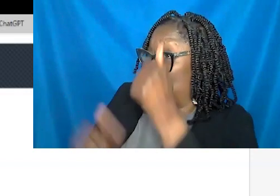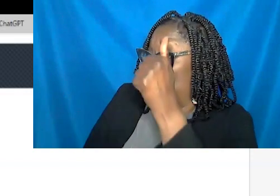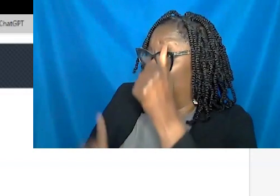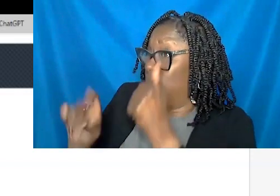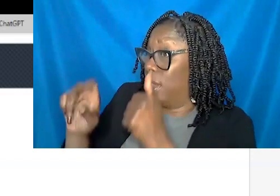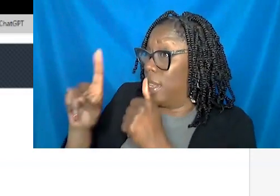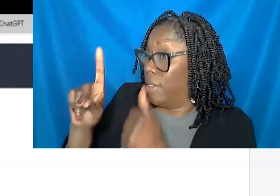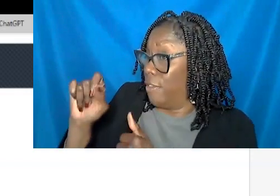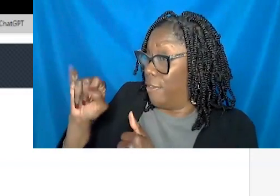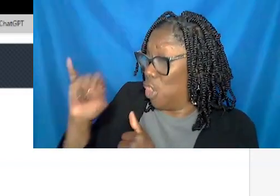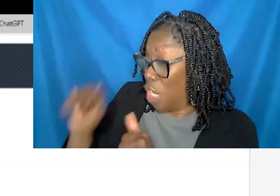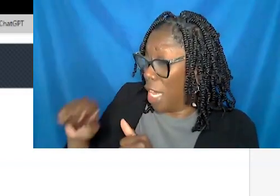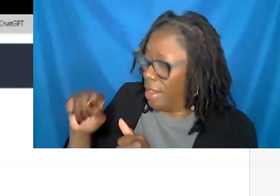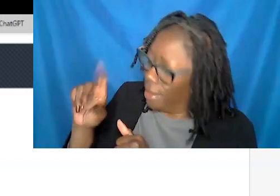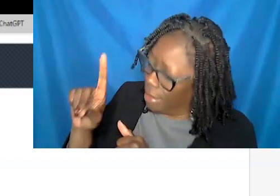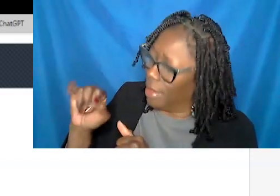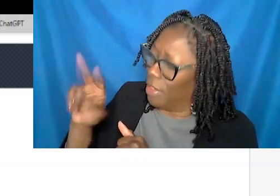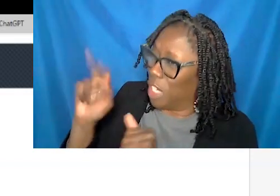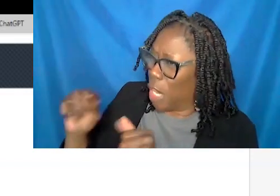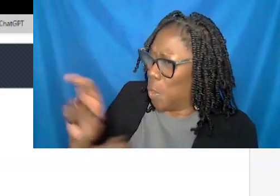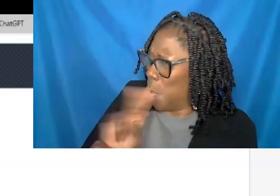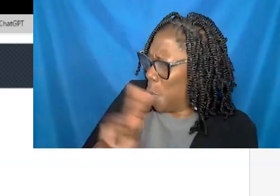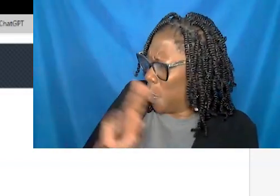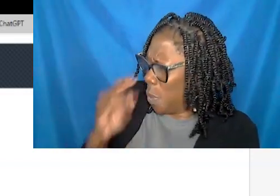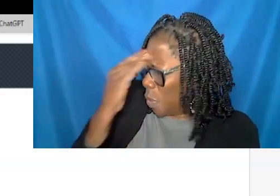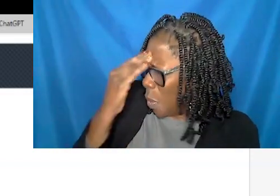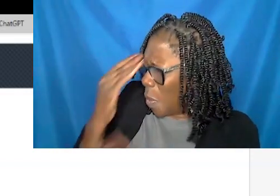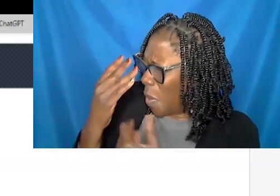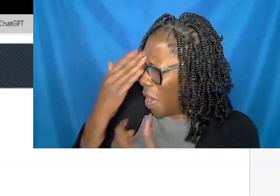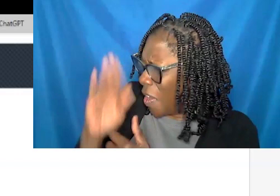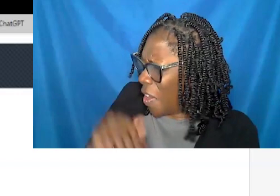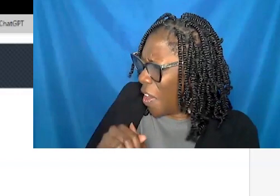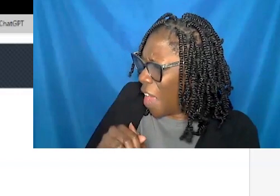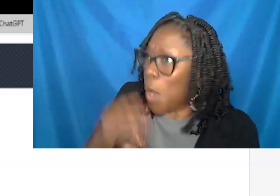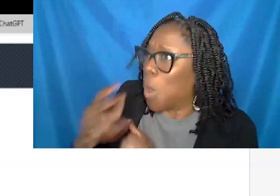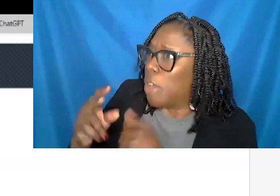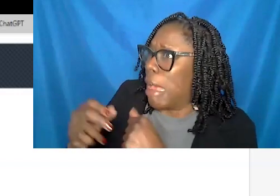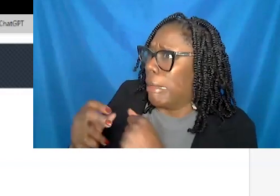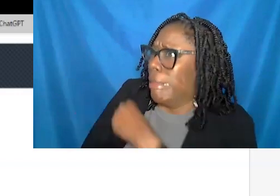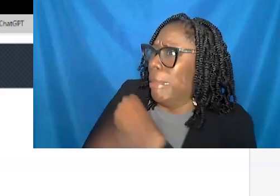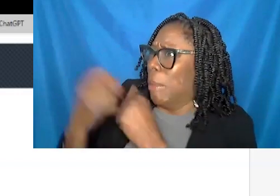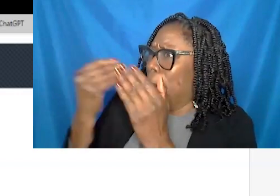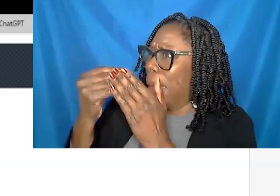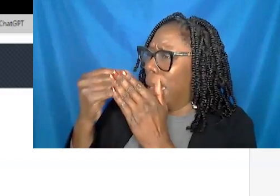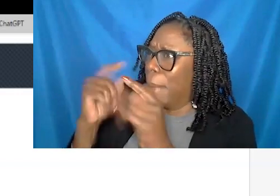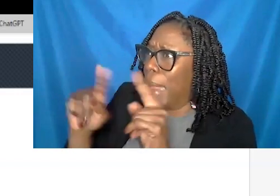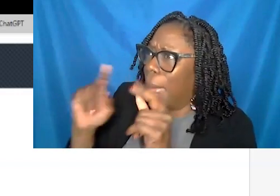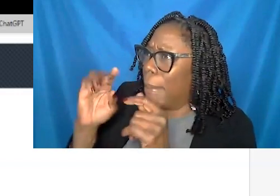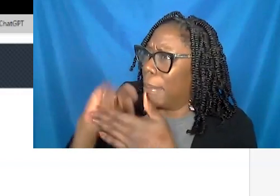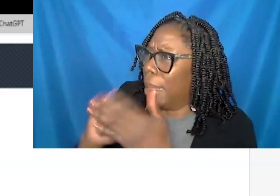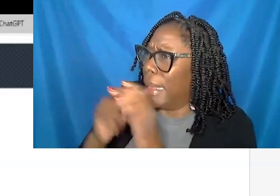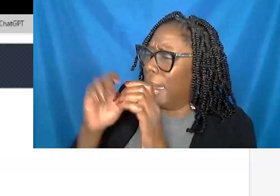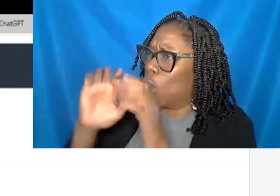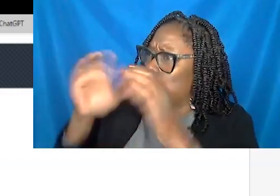and things like that. I don't know. I don't wanna trick a perfectly nice corporation out of money, but as a way for people to be able